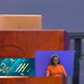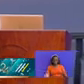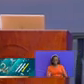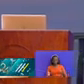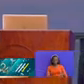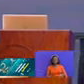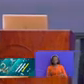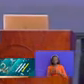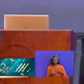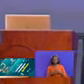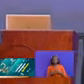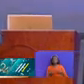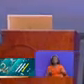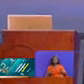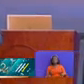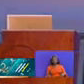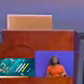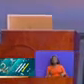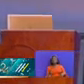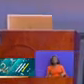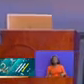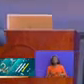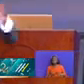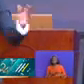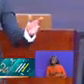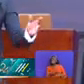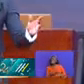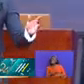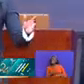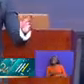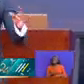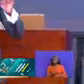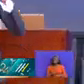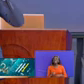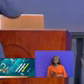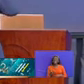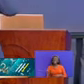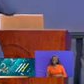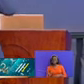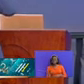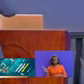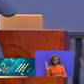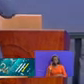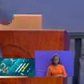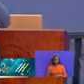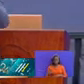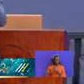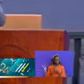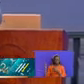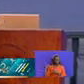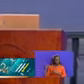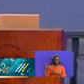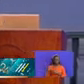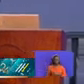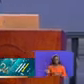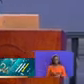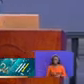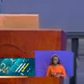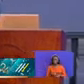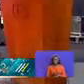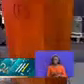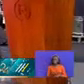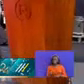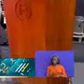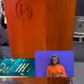used in ancient days when there was black uh slave trade the we wise men decided to twist